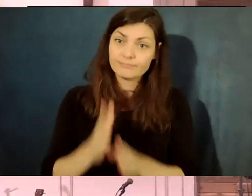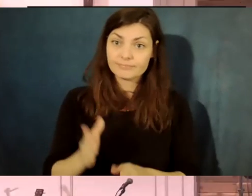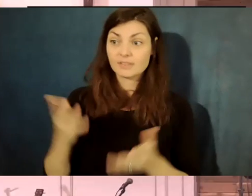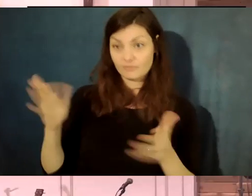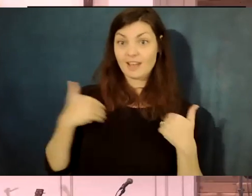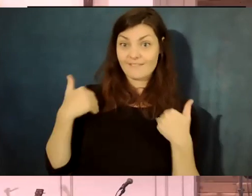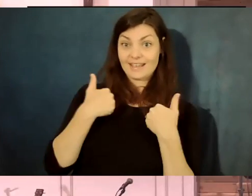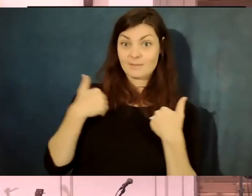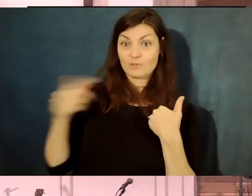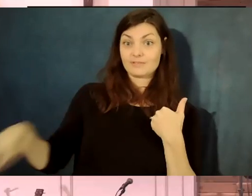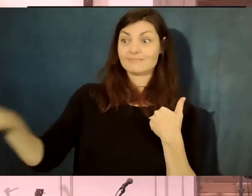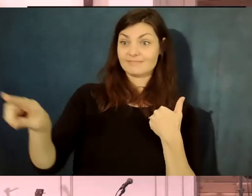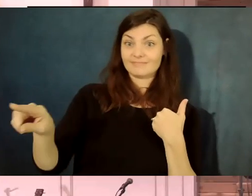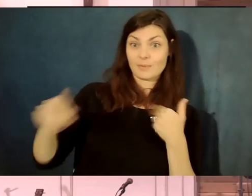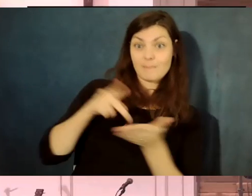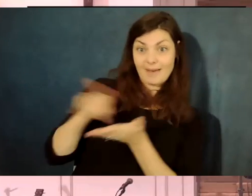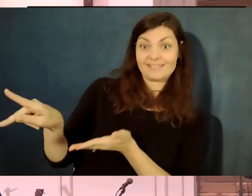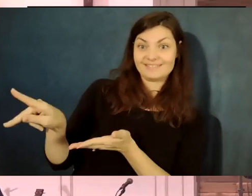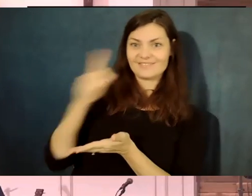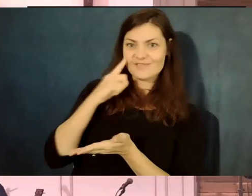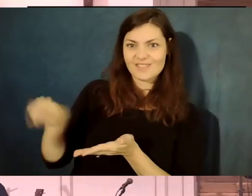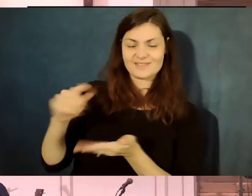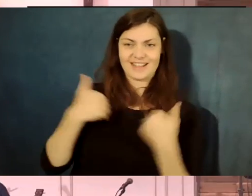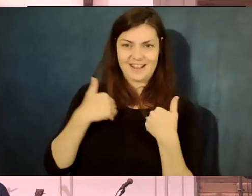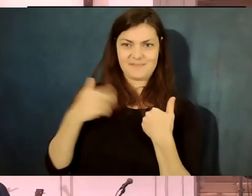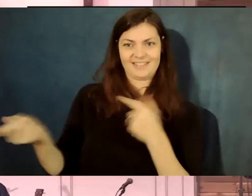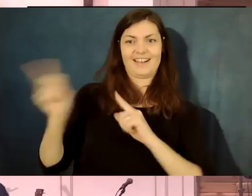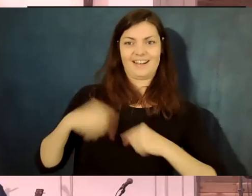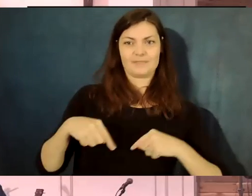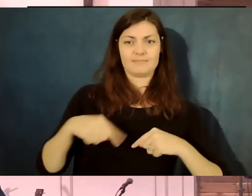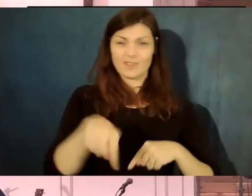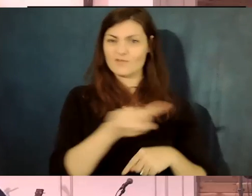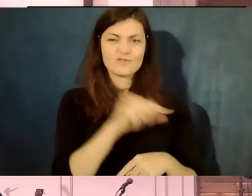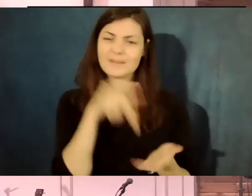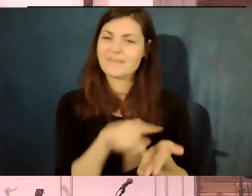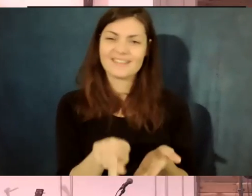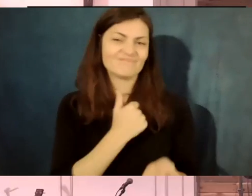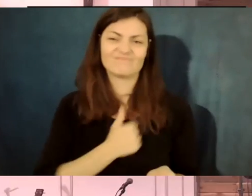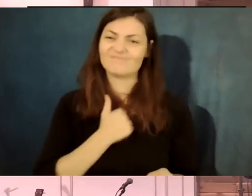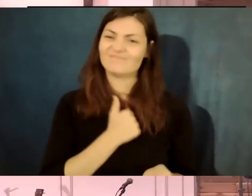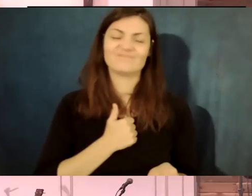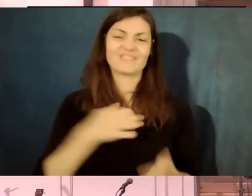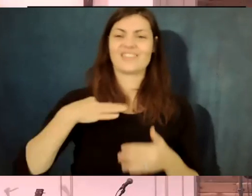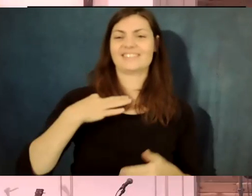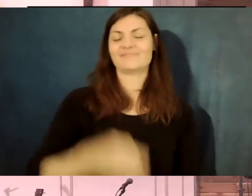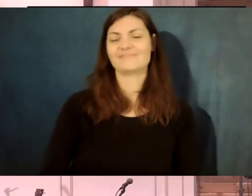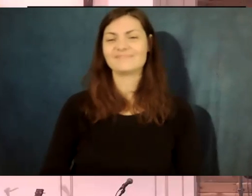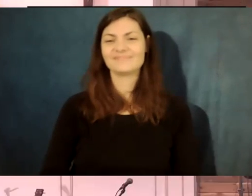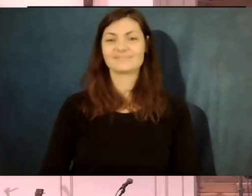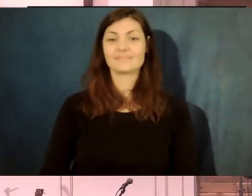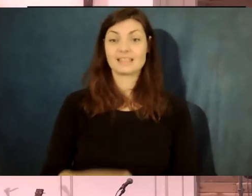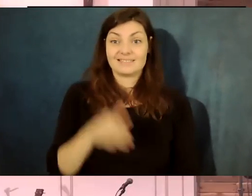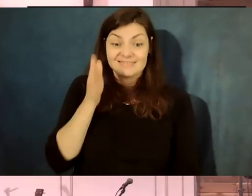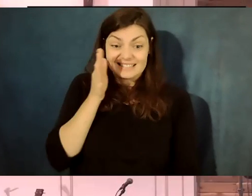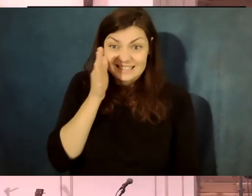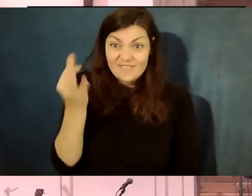but the rest are volunteers. They get paid, or the people who own them get paid. But Evening of Bethlehem is this Friday and